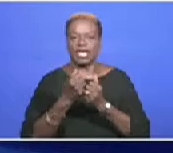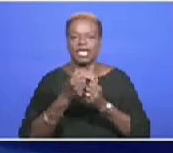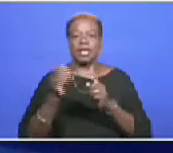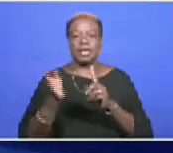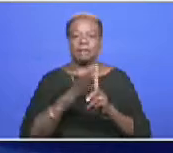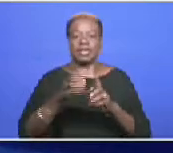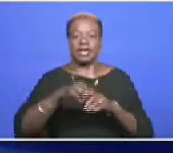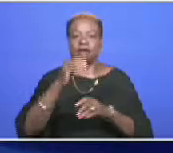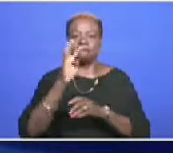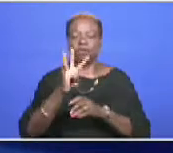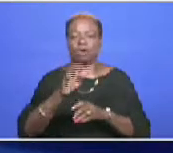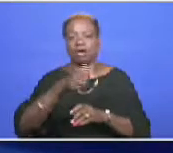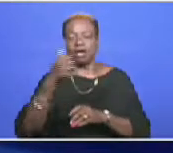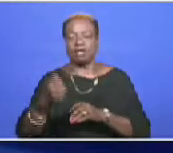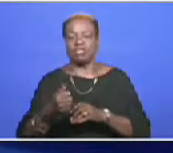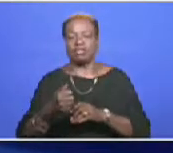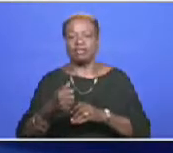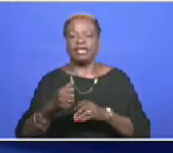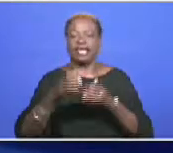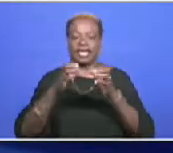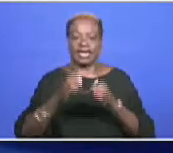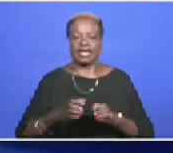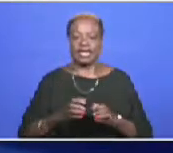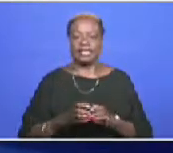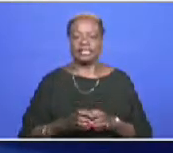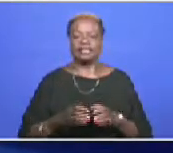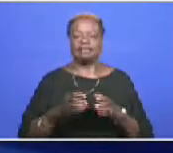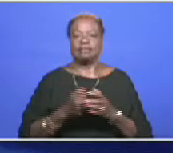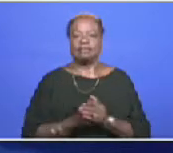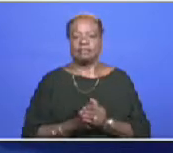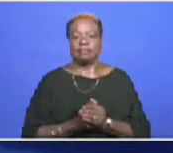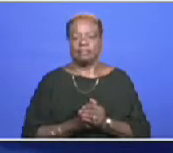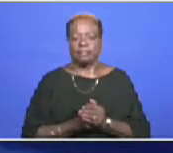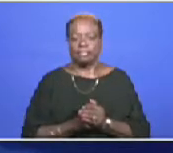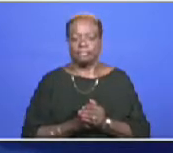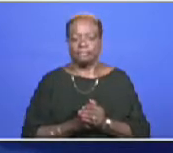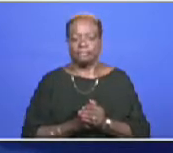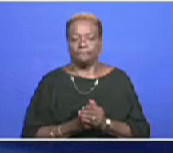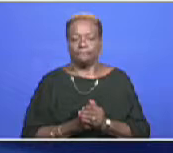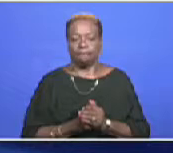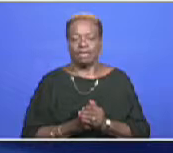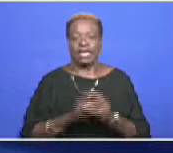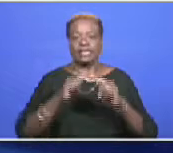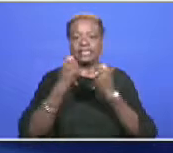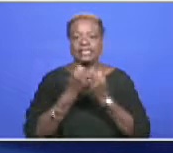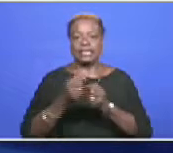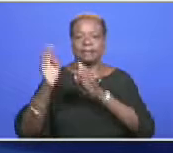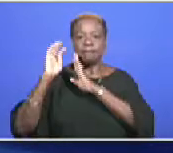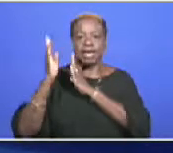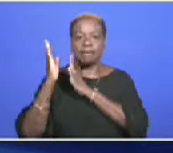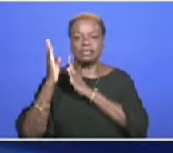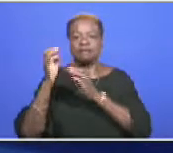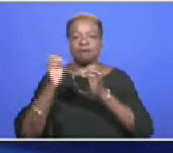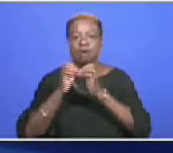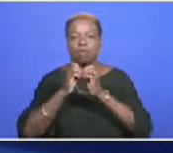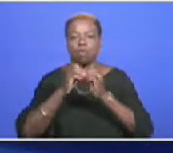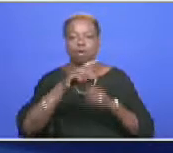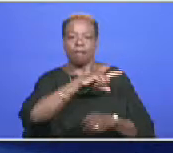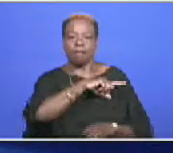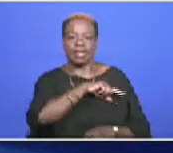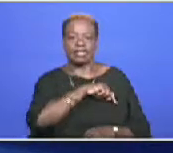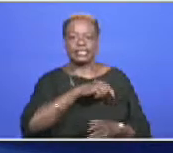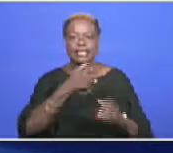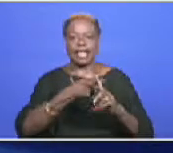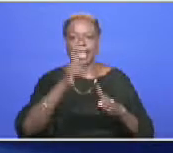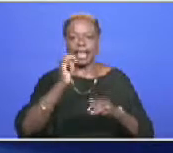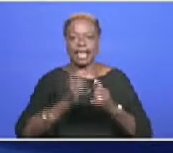both the B3As and the Bahamas Olympic Committee. Team Bahamas racking up more medals last night at the CC Can Swimming Championships